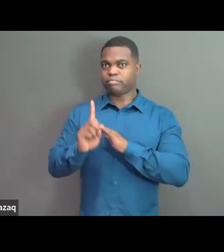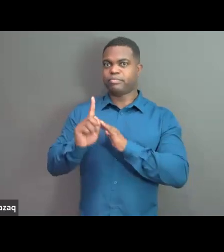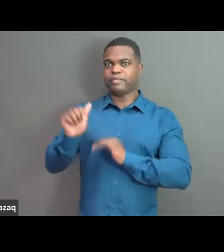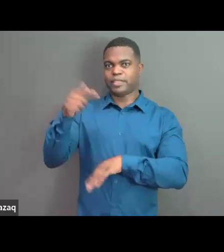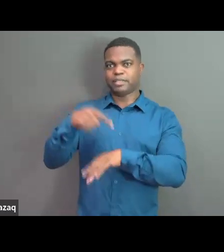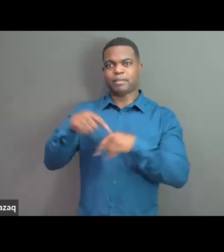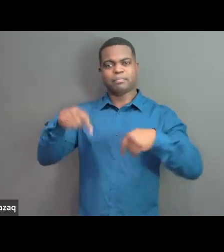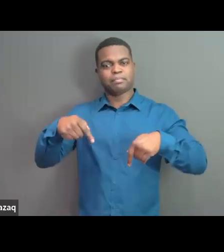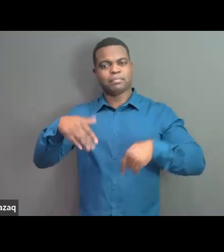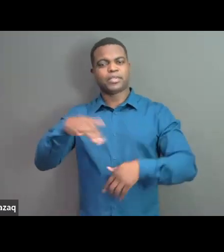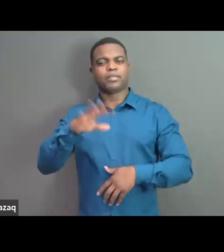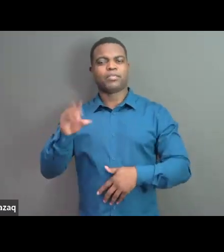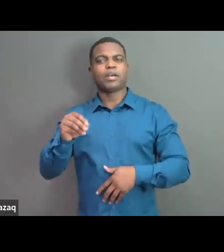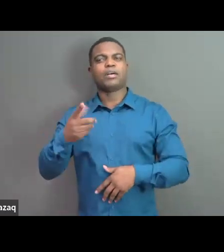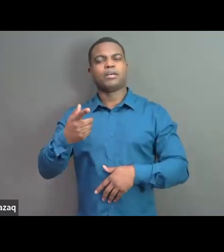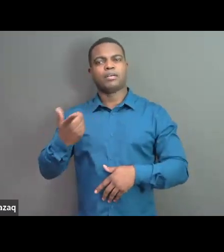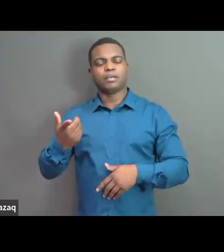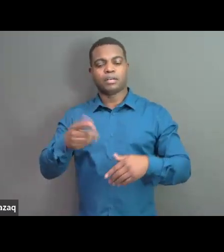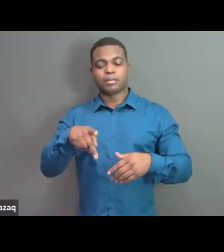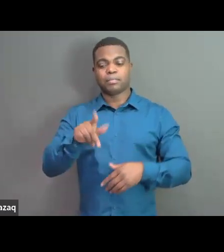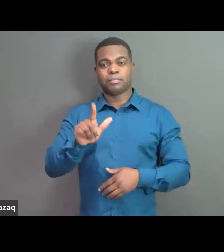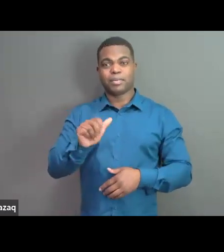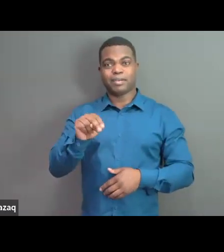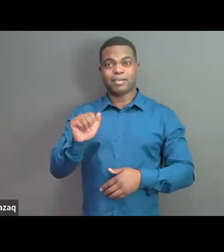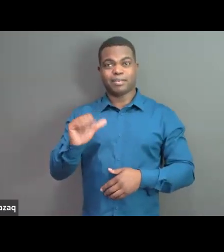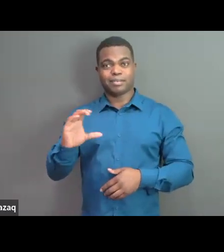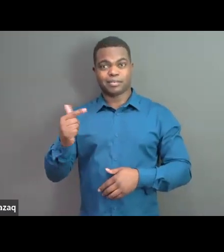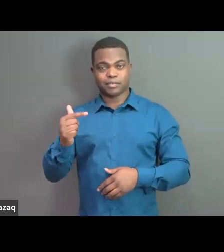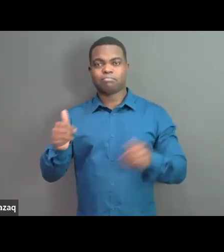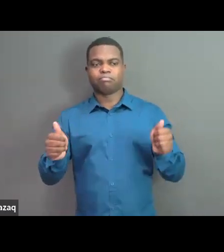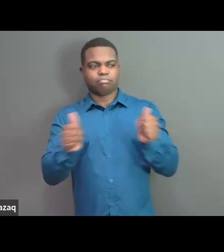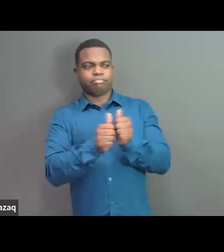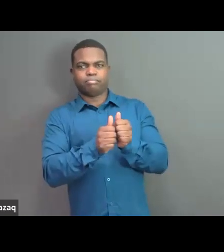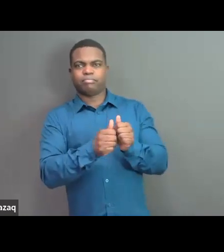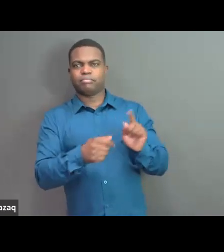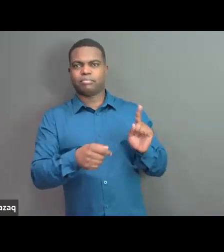the plus code. A plus code